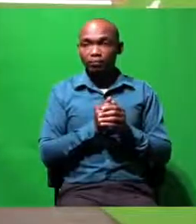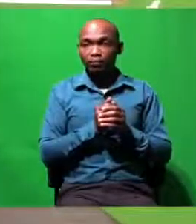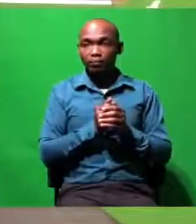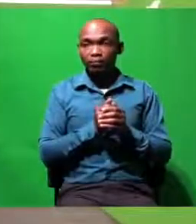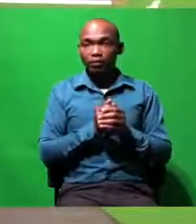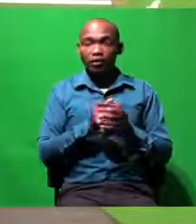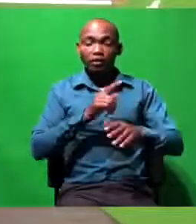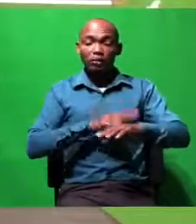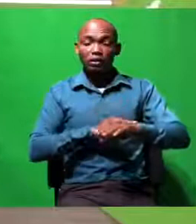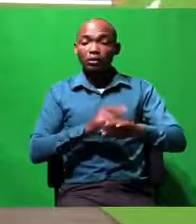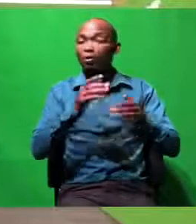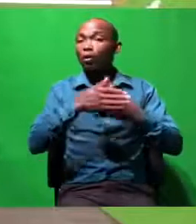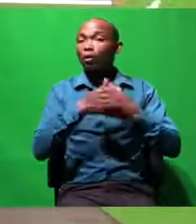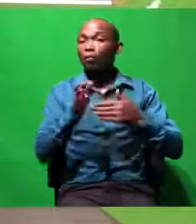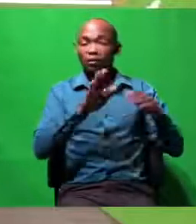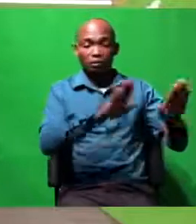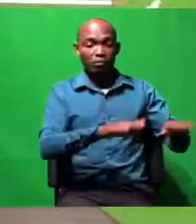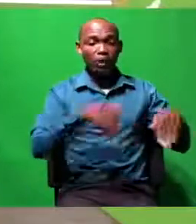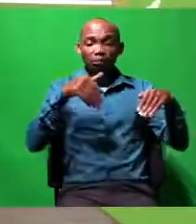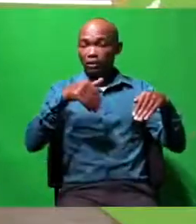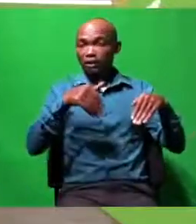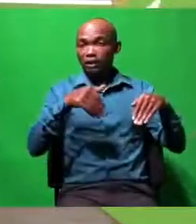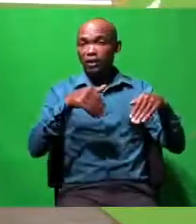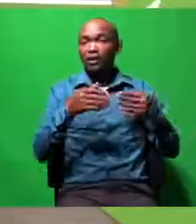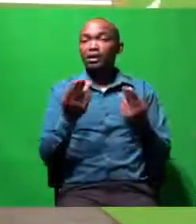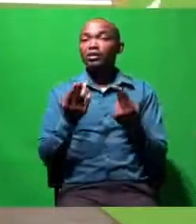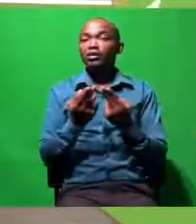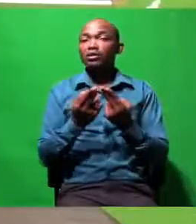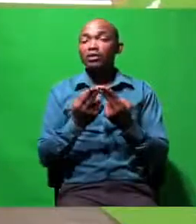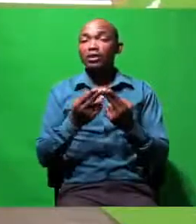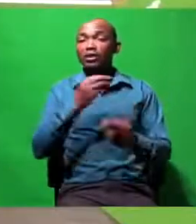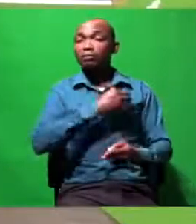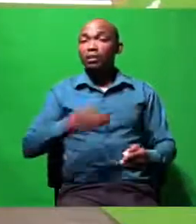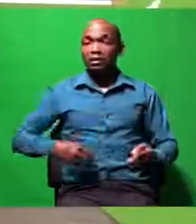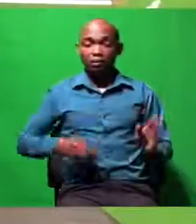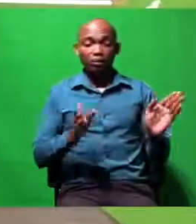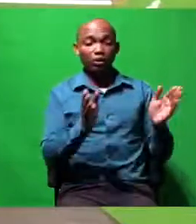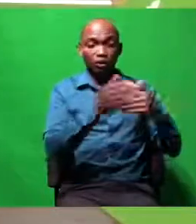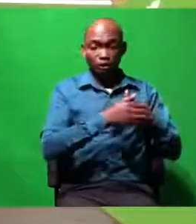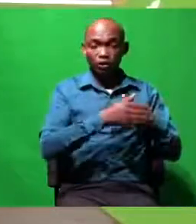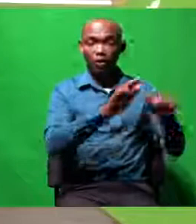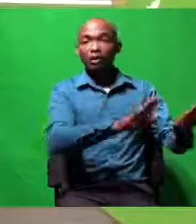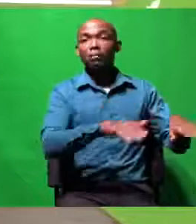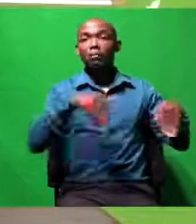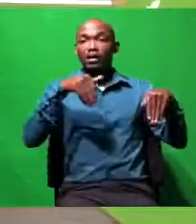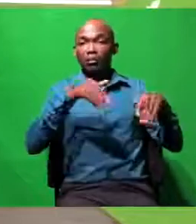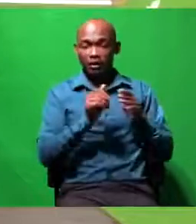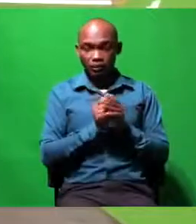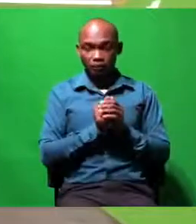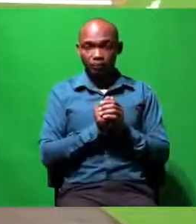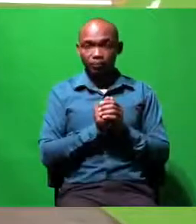president opened the Parliament, or inaugurated the Parliament, or the president also may close the Parliament.